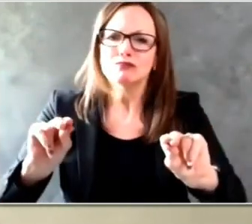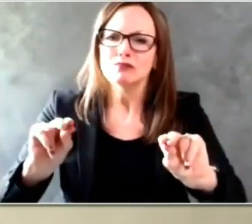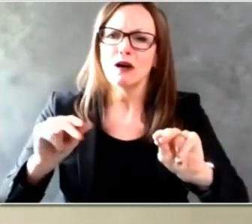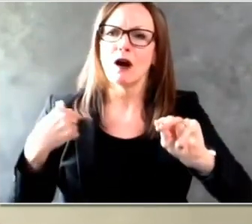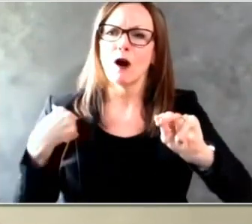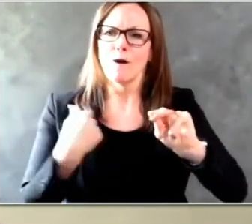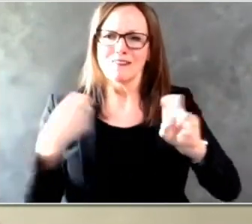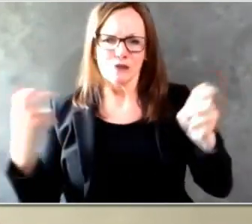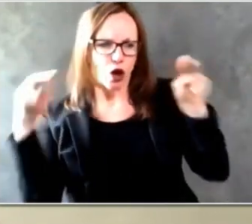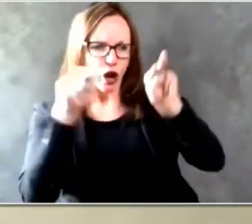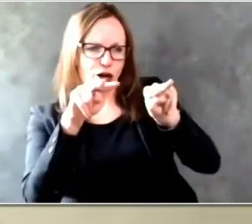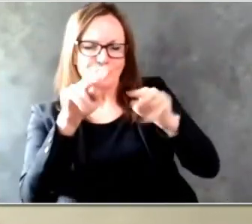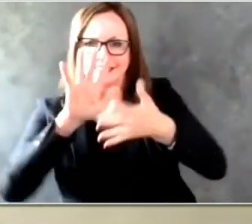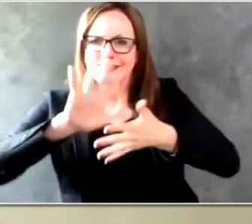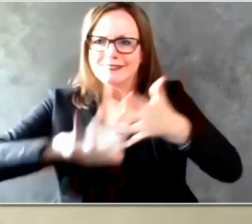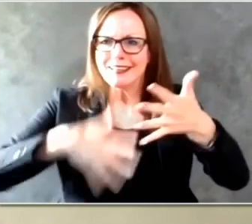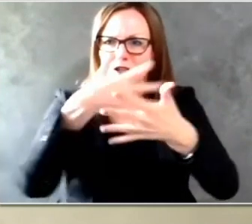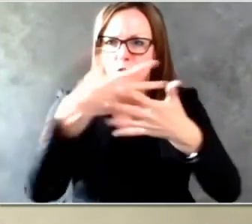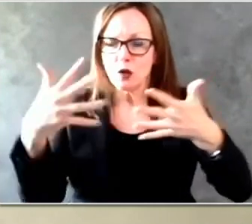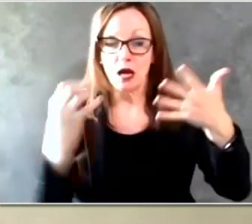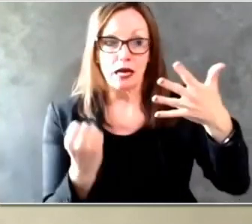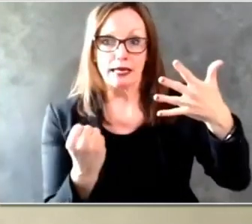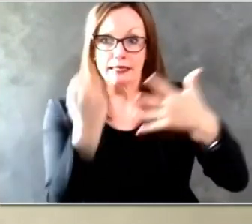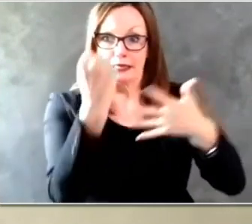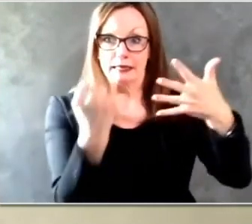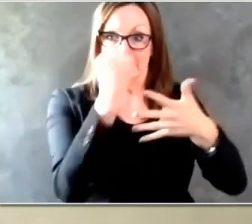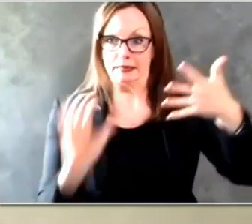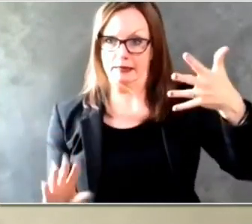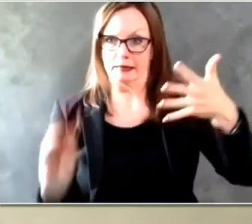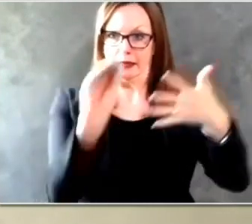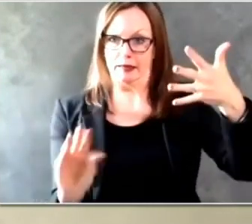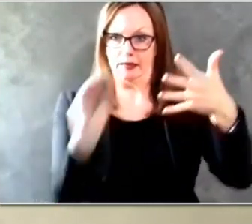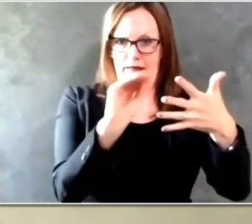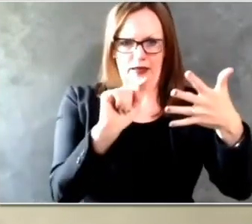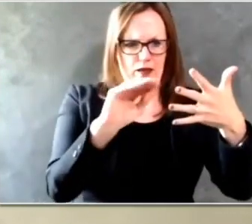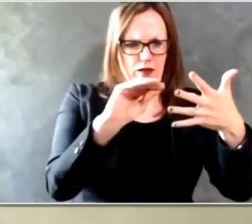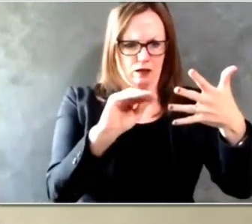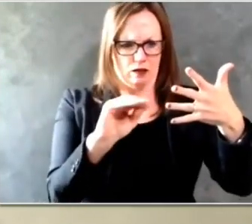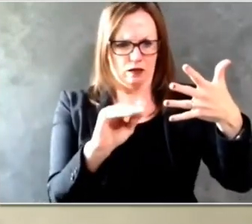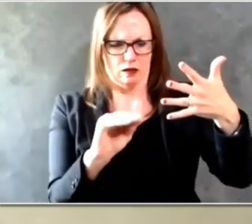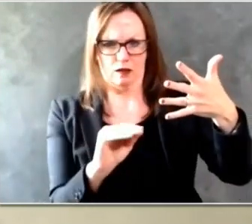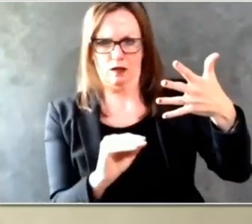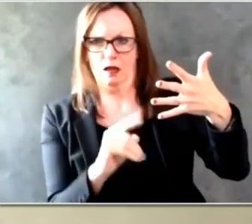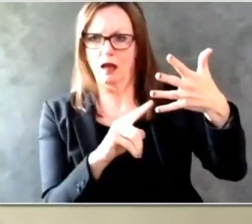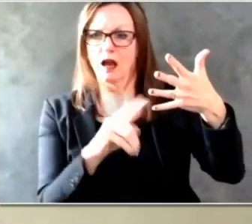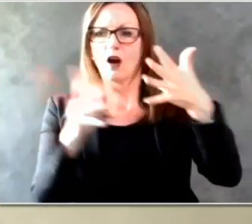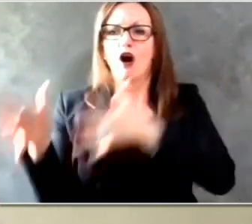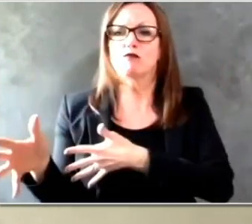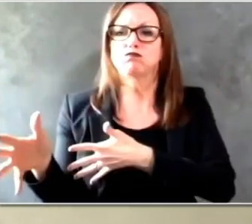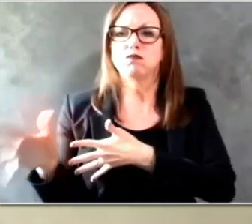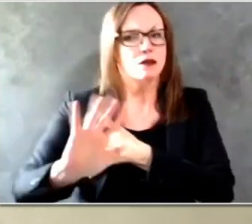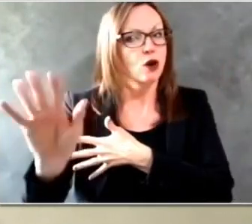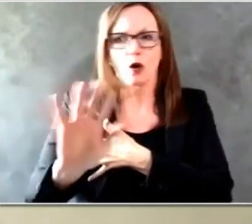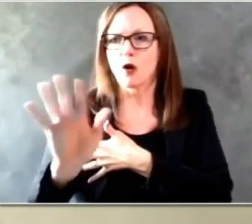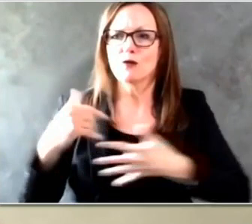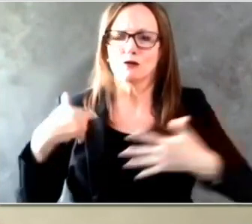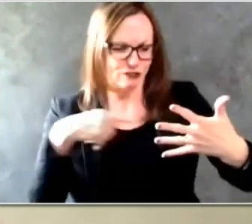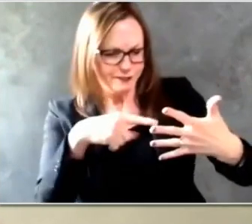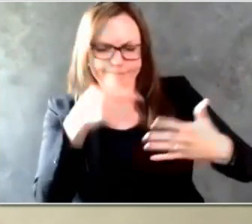process. Thank you, Denise. Moving on to Shemaine Mills from Wisconsin Public Radio. Shemaine?